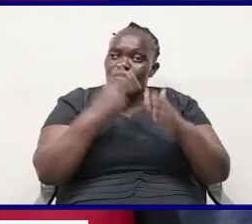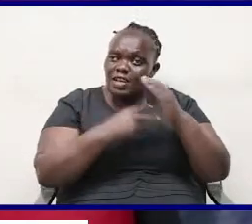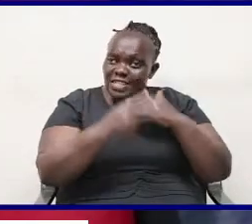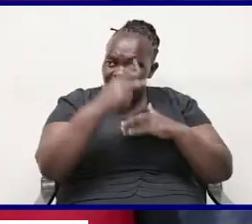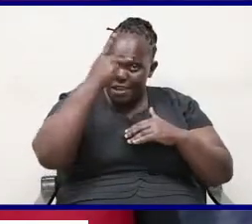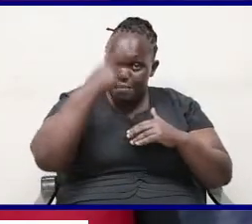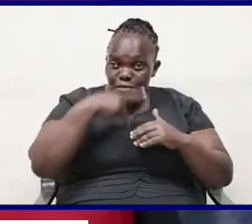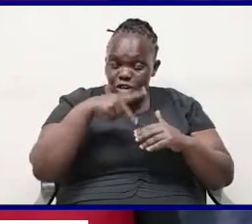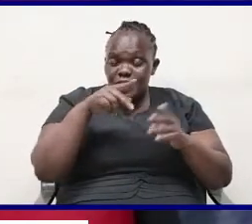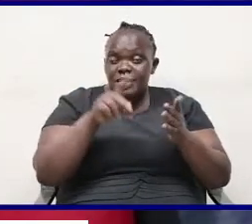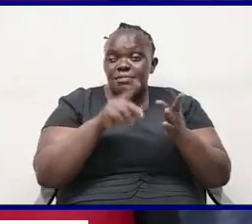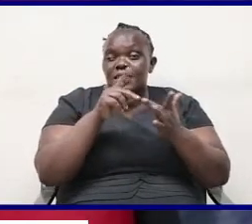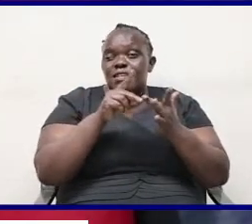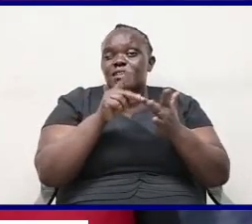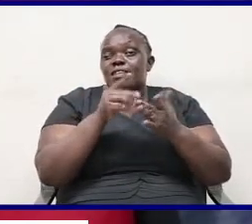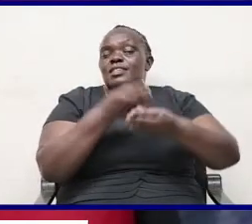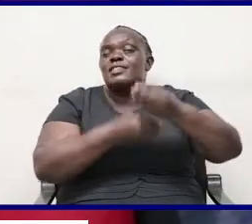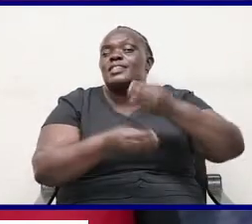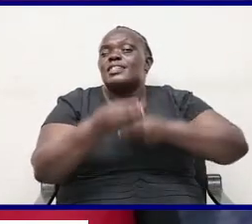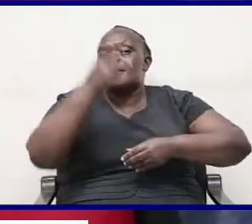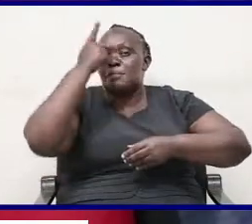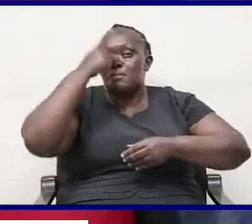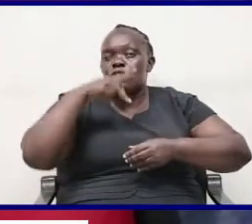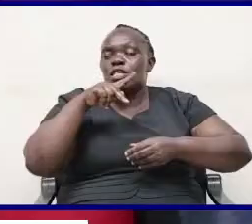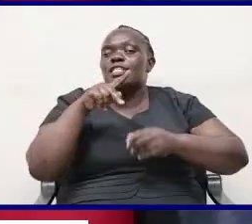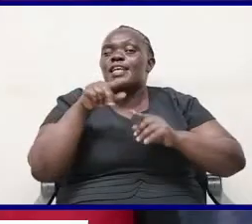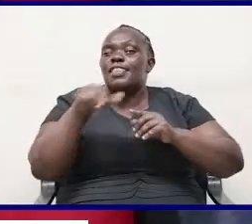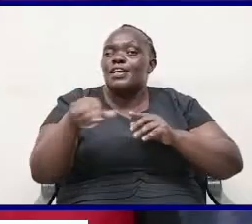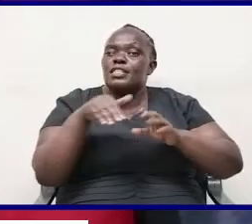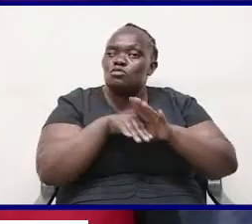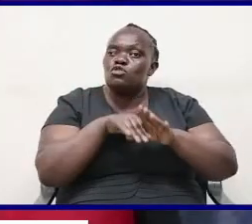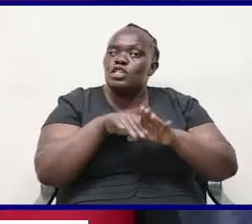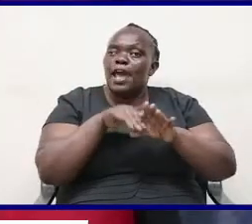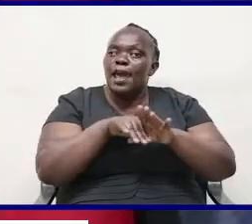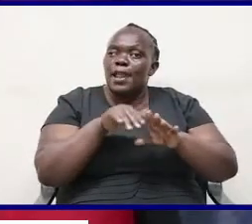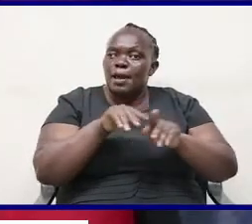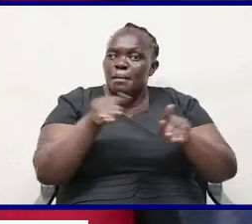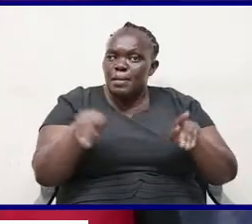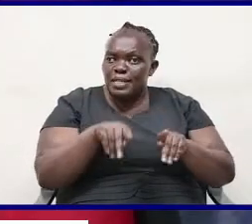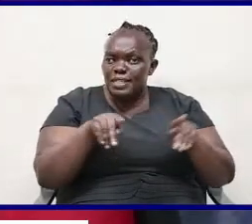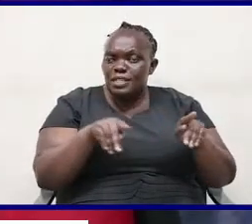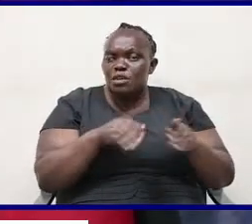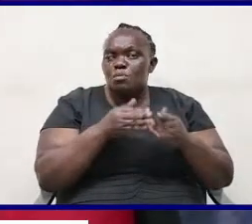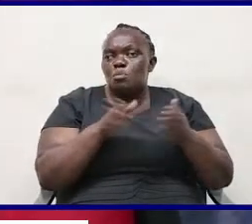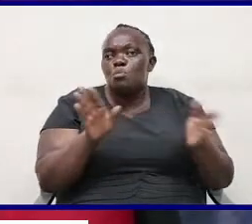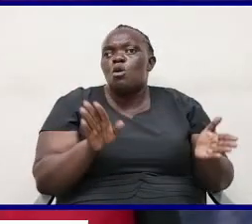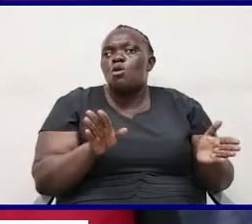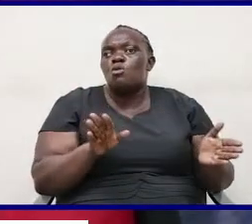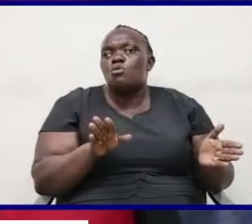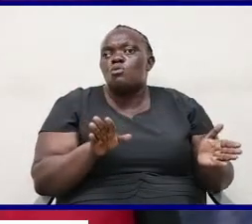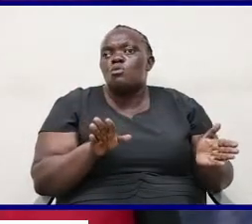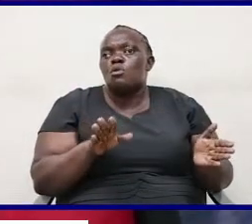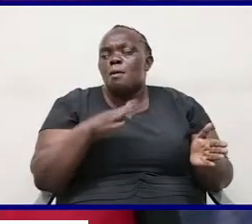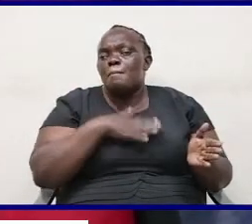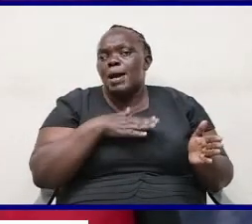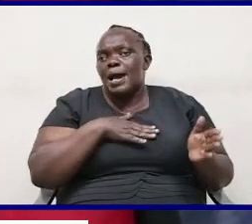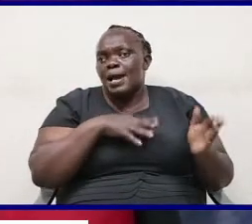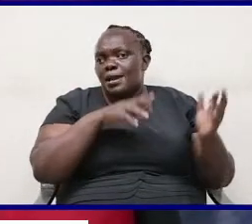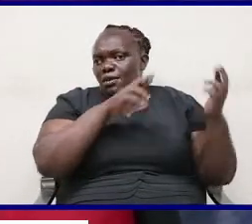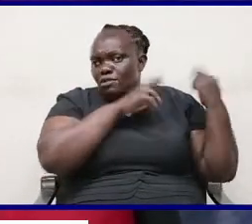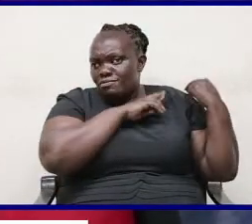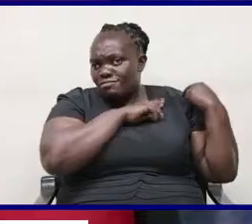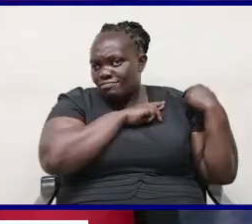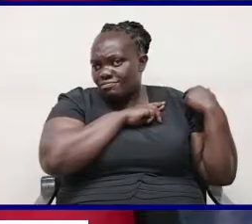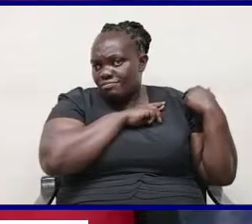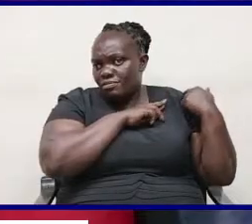overseeing the policies, particularly the trade policies that are put in place. More precisely, my role is